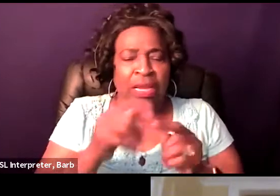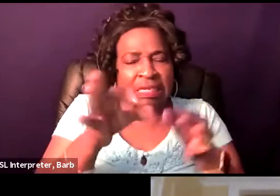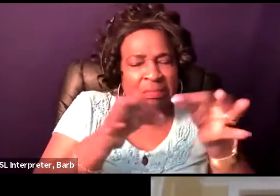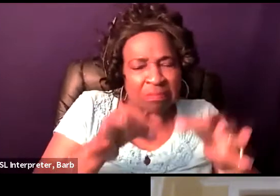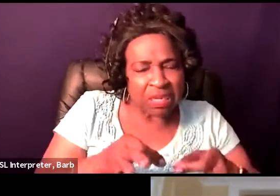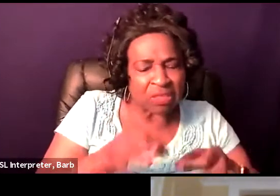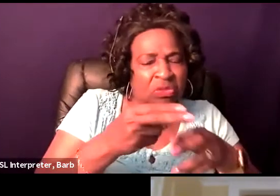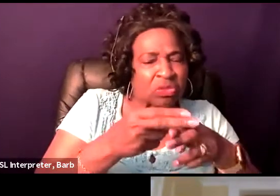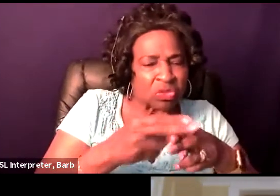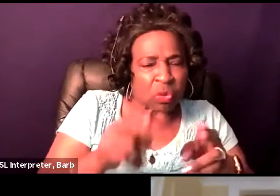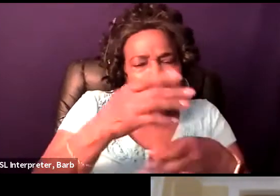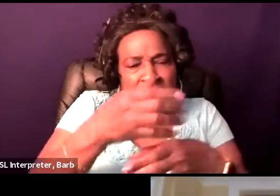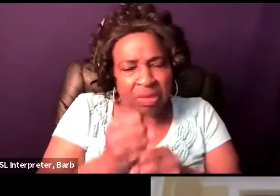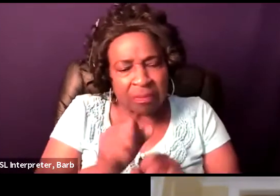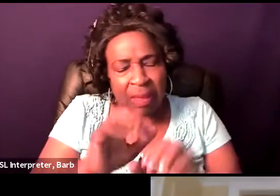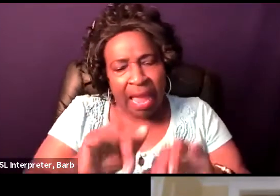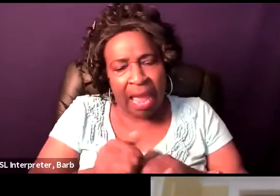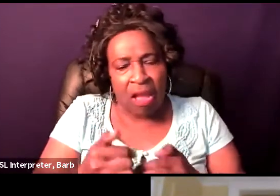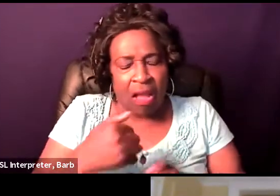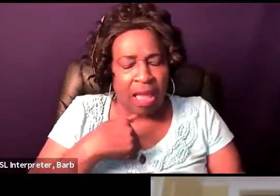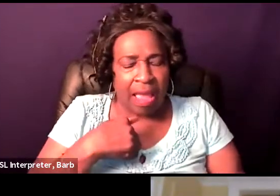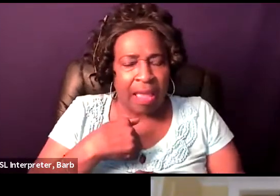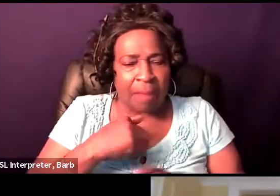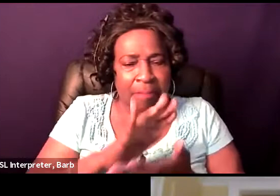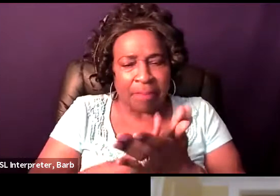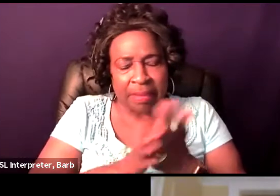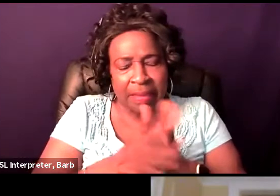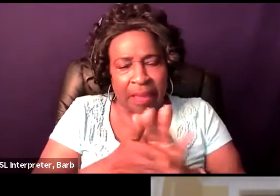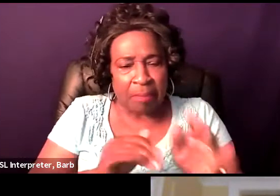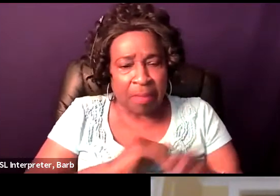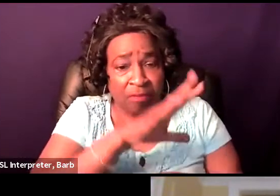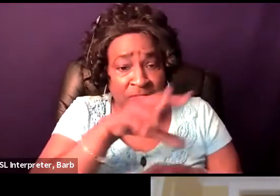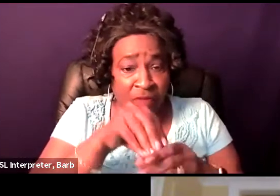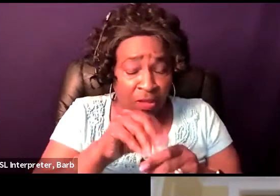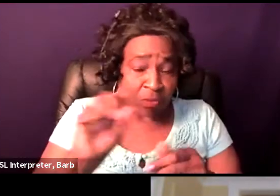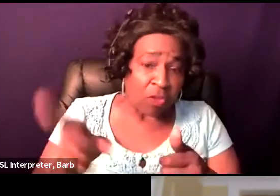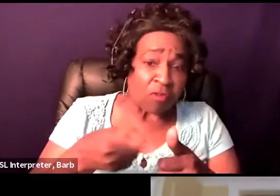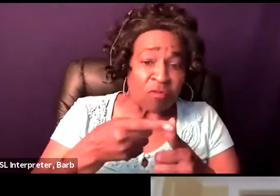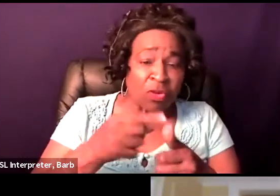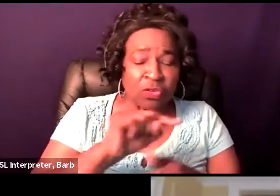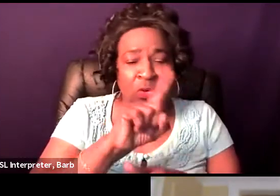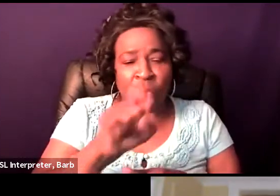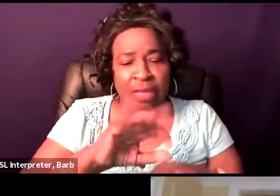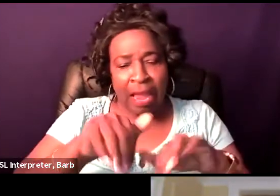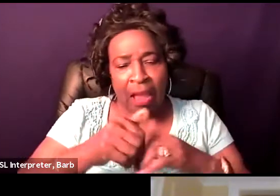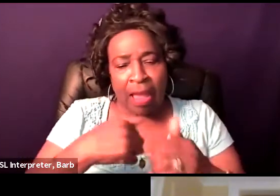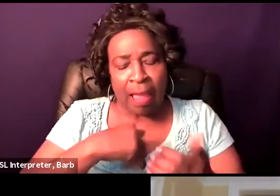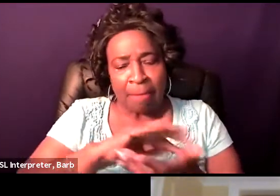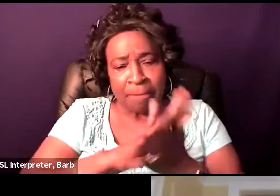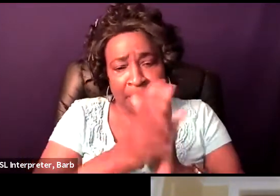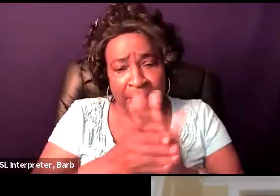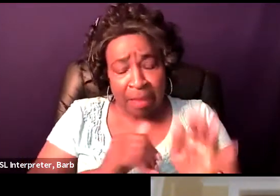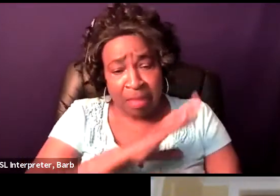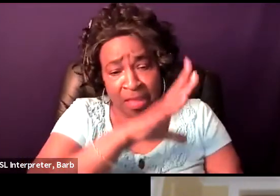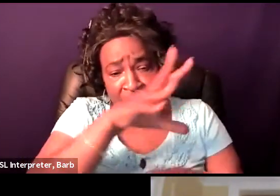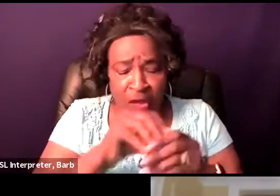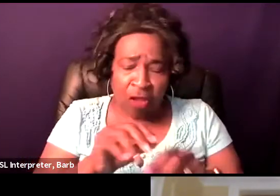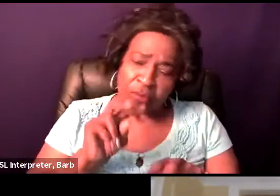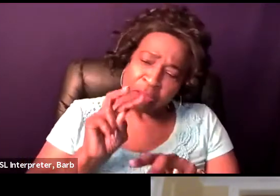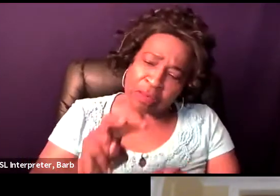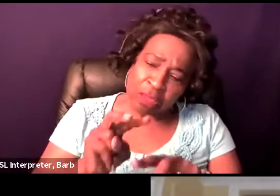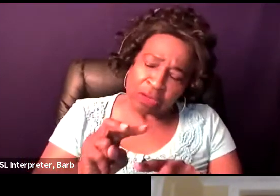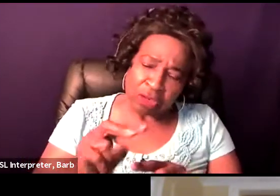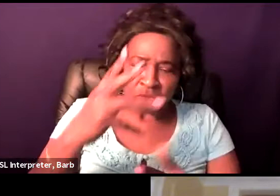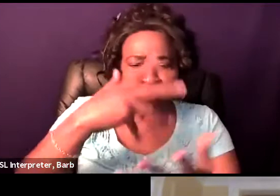of how I came to it as possible. I would say first, the question of how I came to looking at the